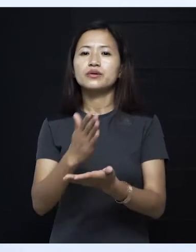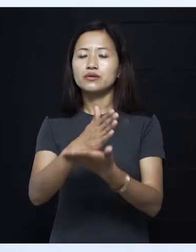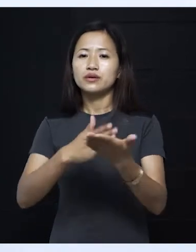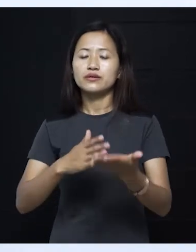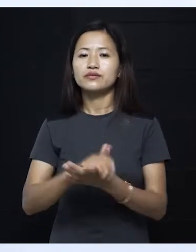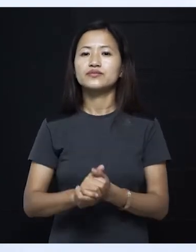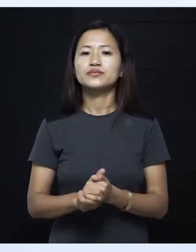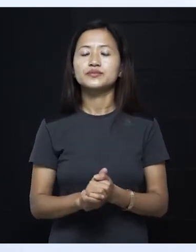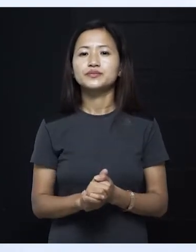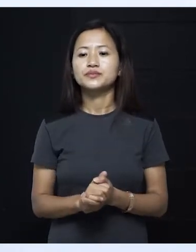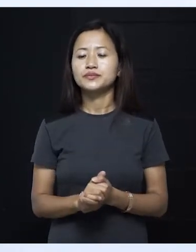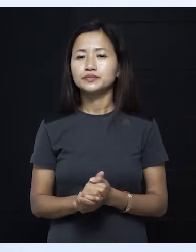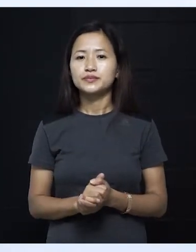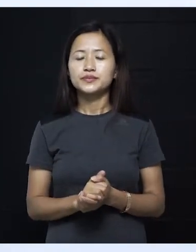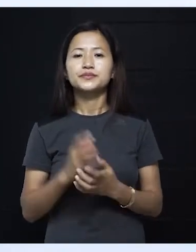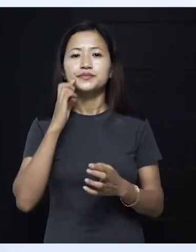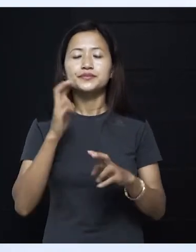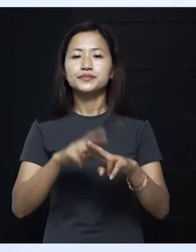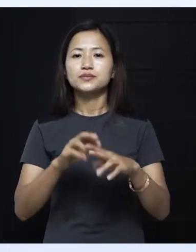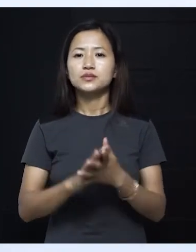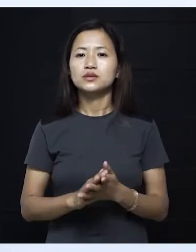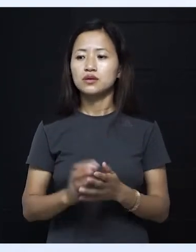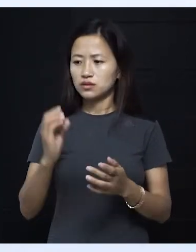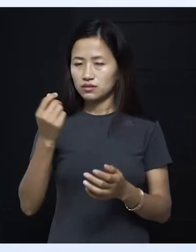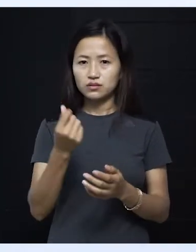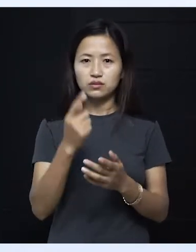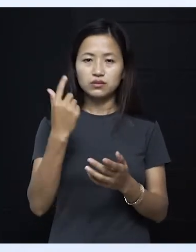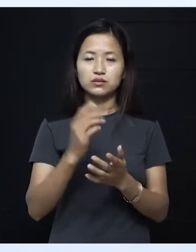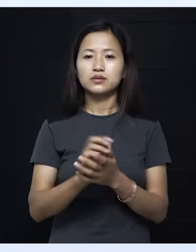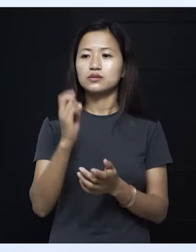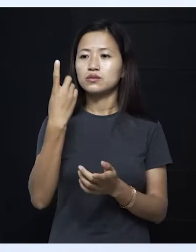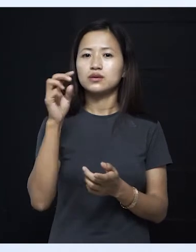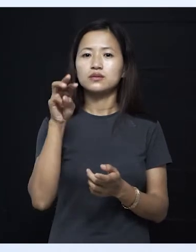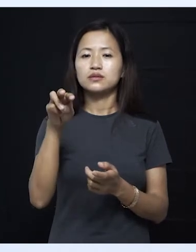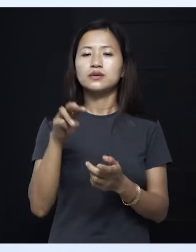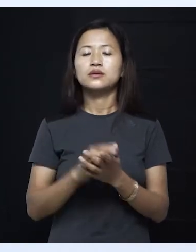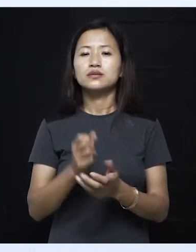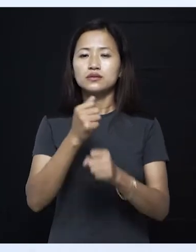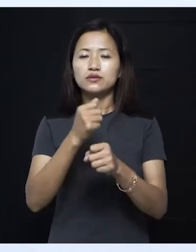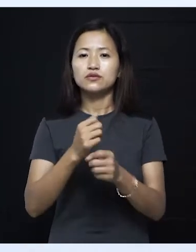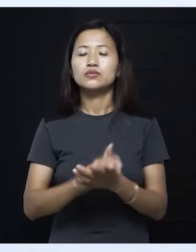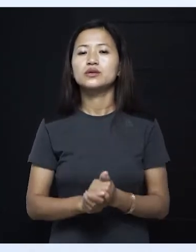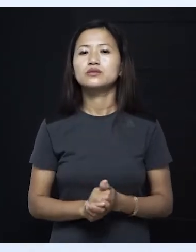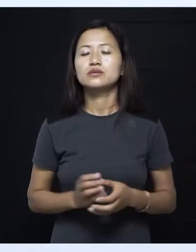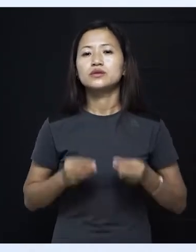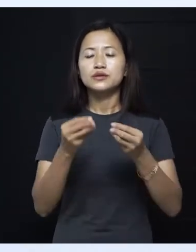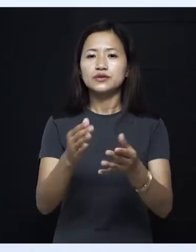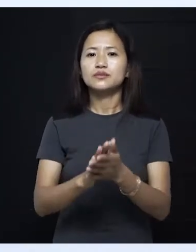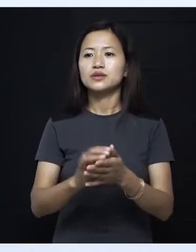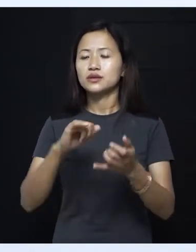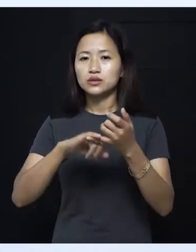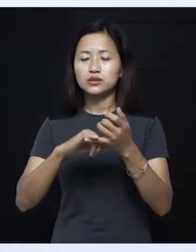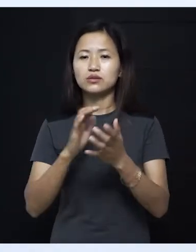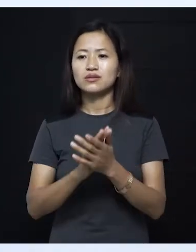half. If it is if the cost is 100 in the market, the government will give them at subsidy. So that means